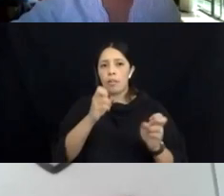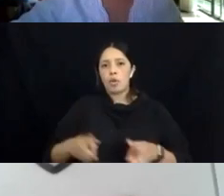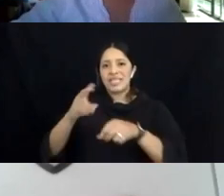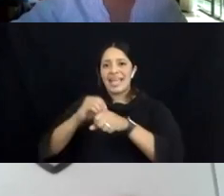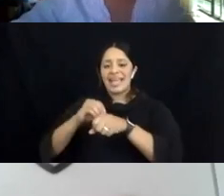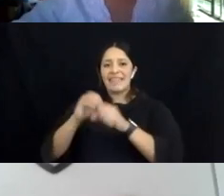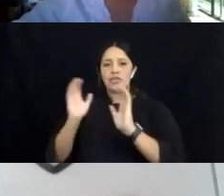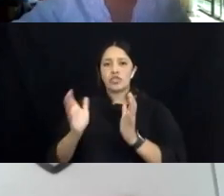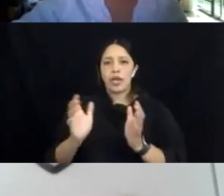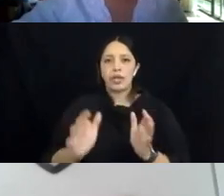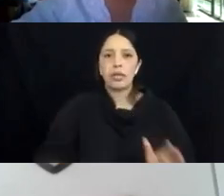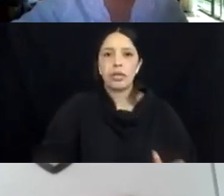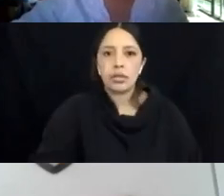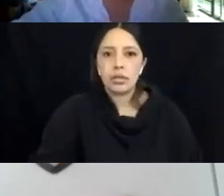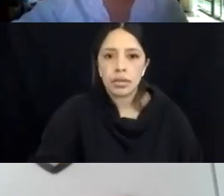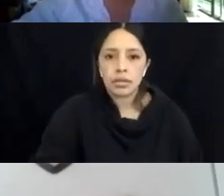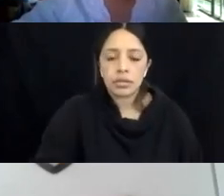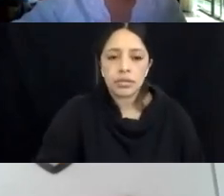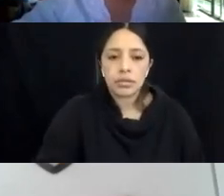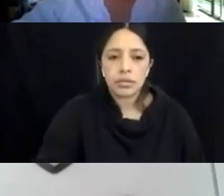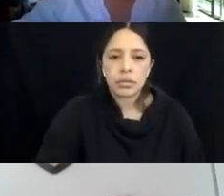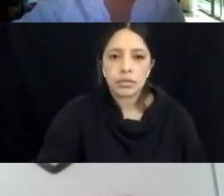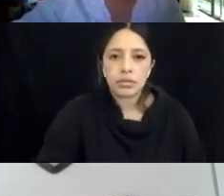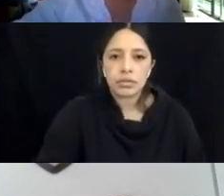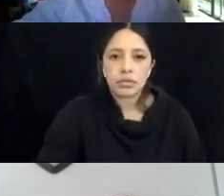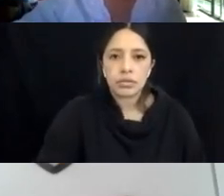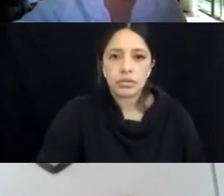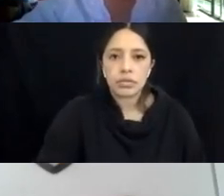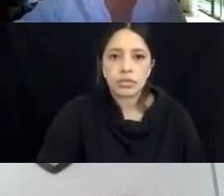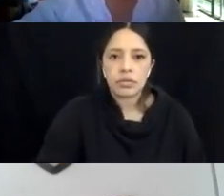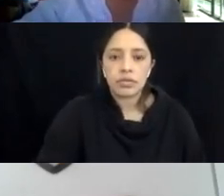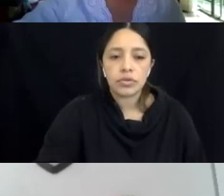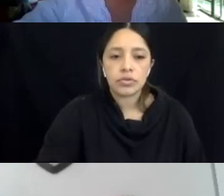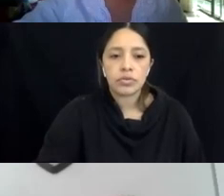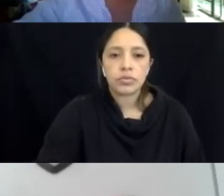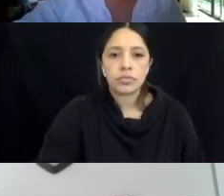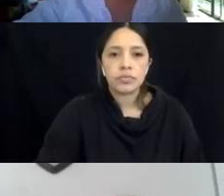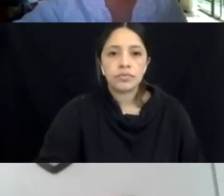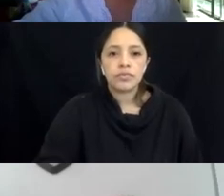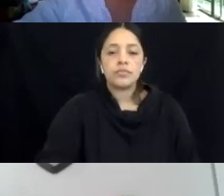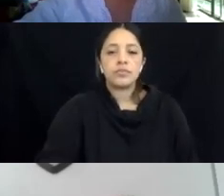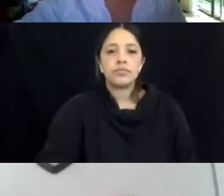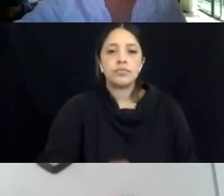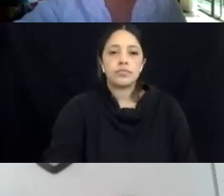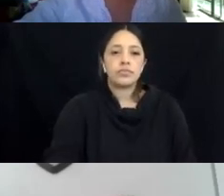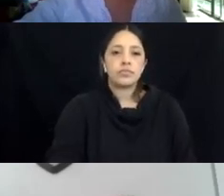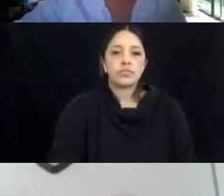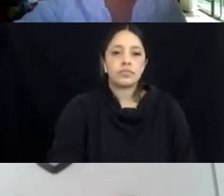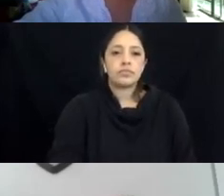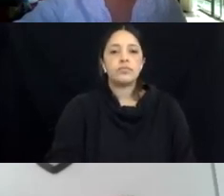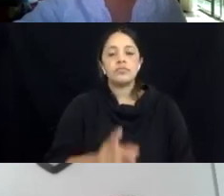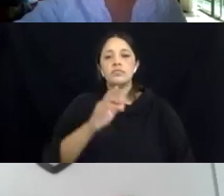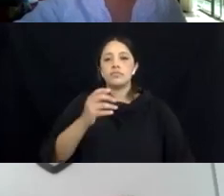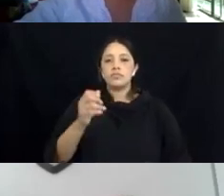real quick. Thank you. Yeah. And then we have another question from Francisco. This is